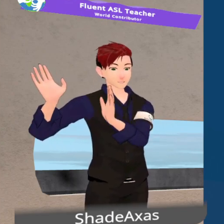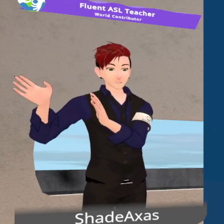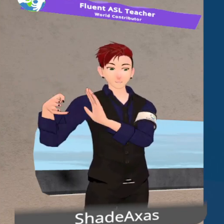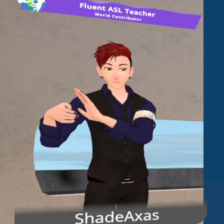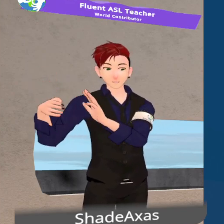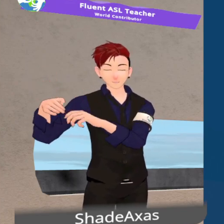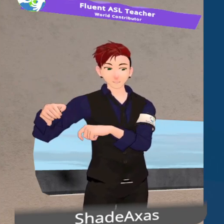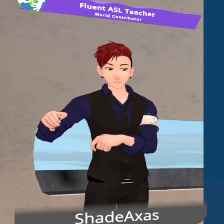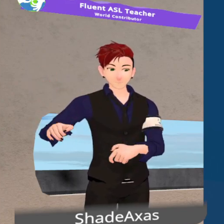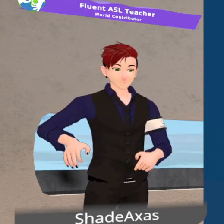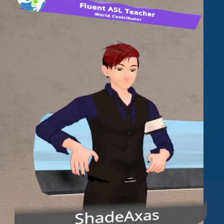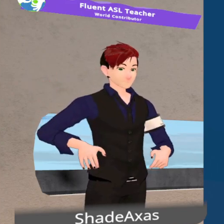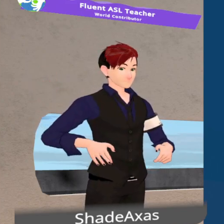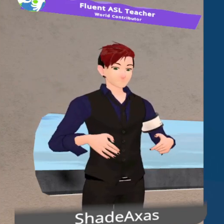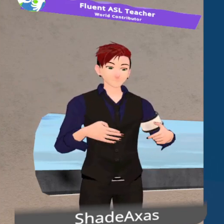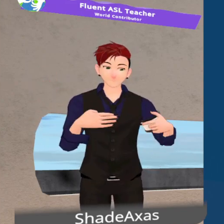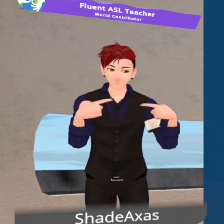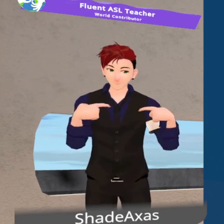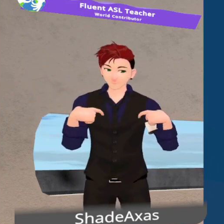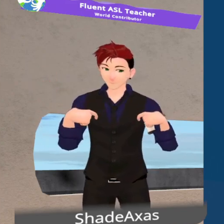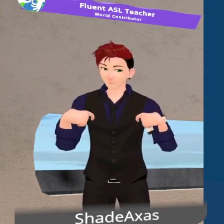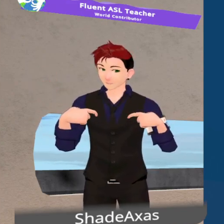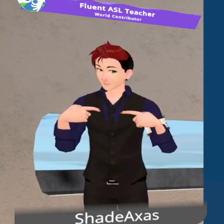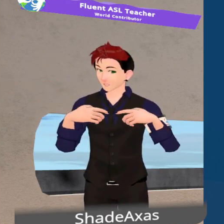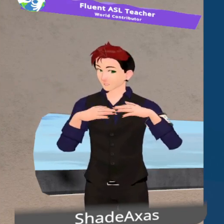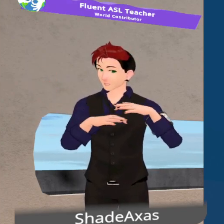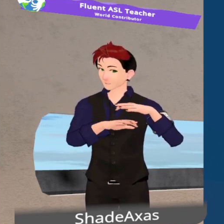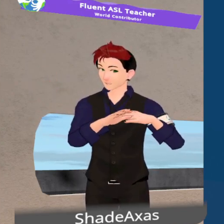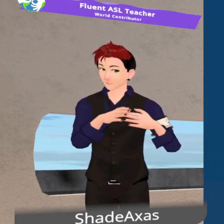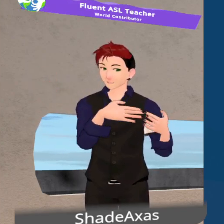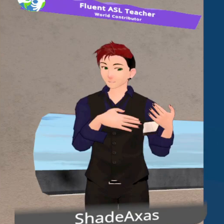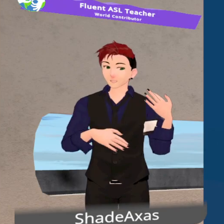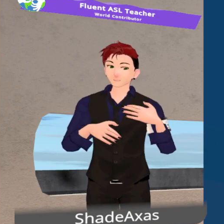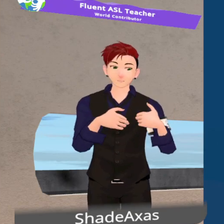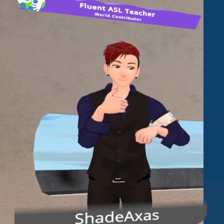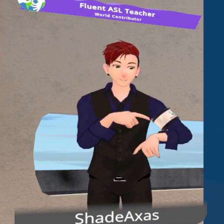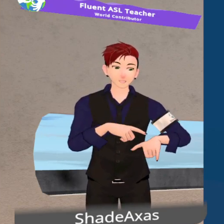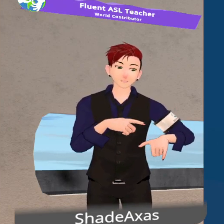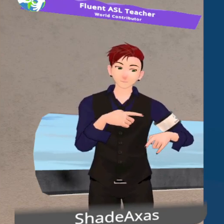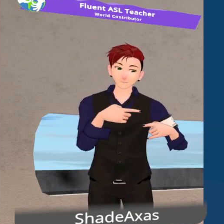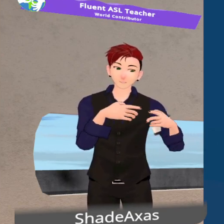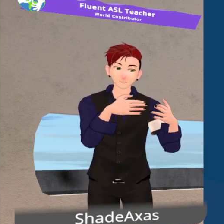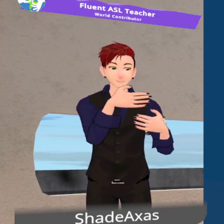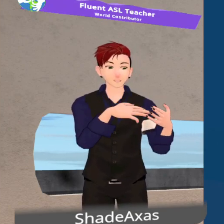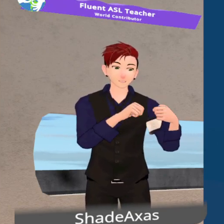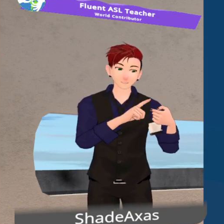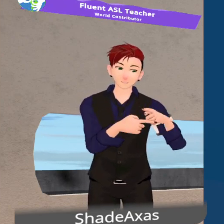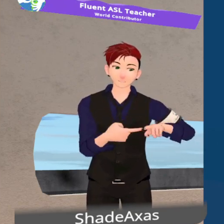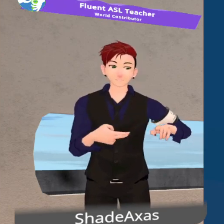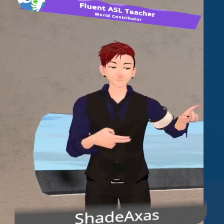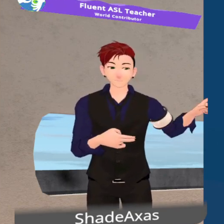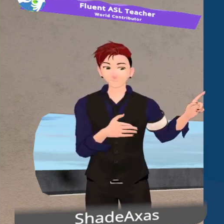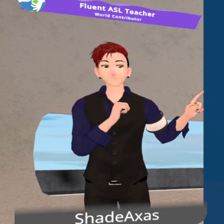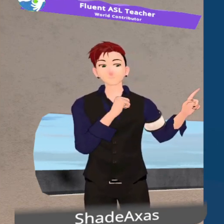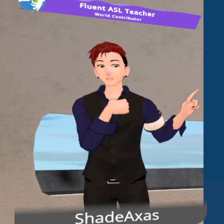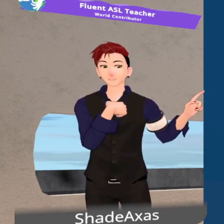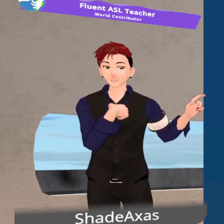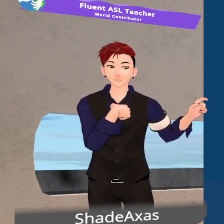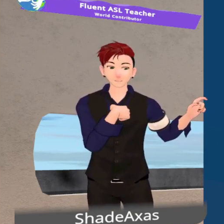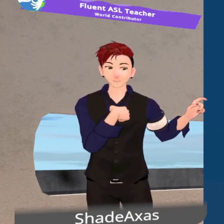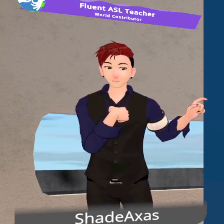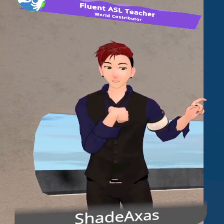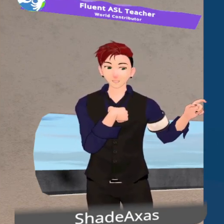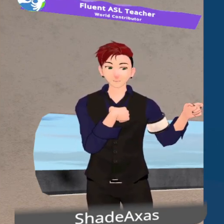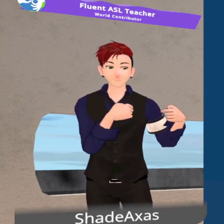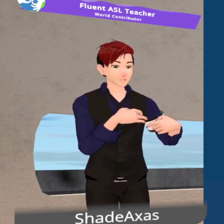So they can label themselves mute. Whenever I go hang out, most of the time, whenever I'm hanging out with friends, I